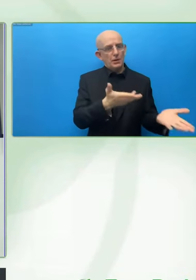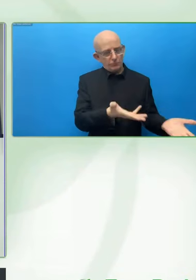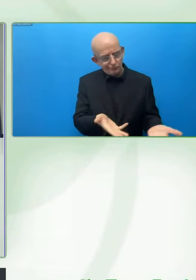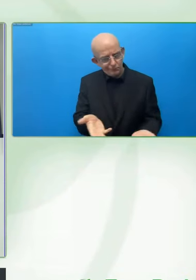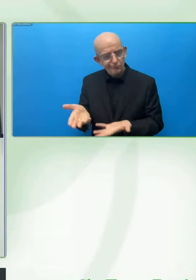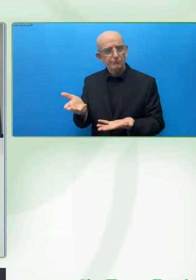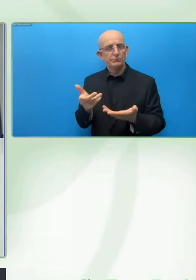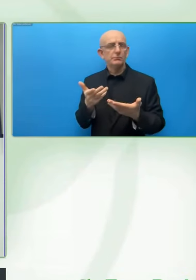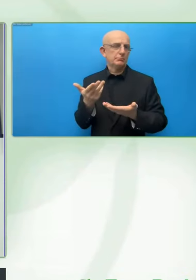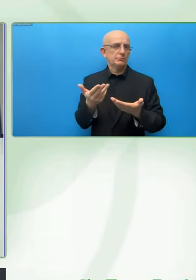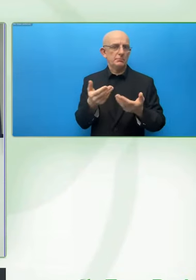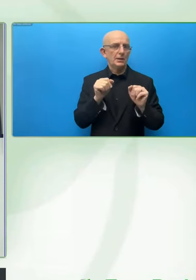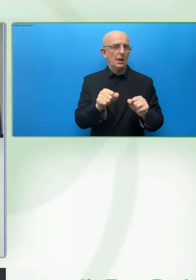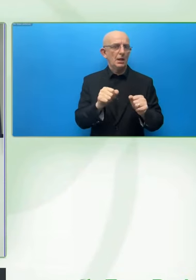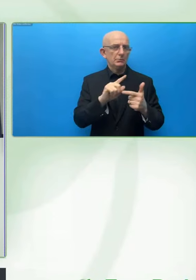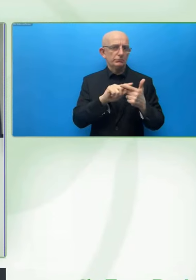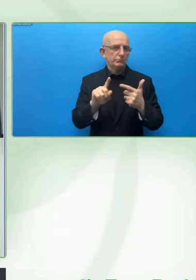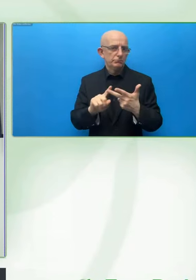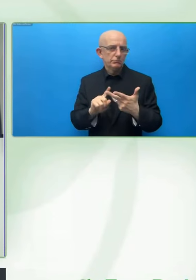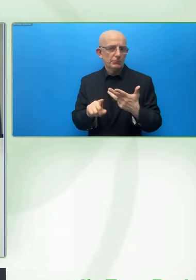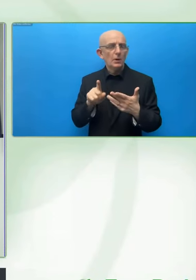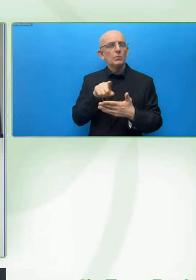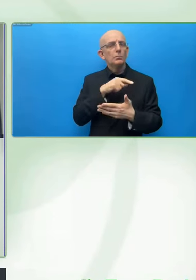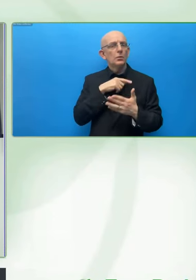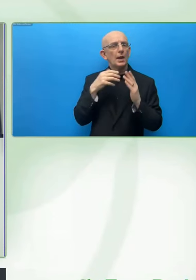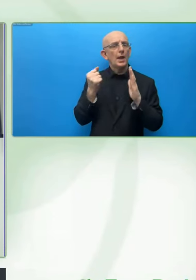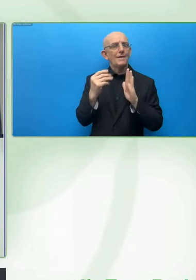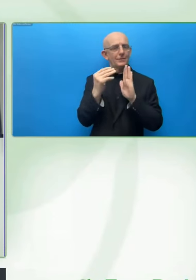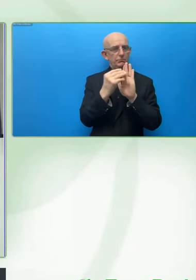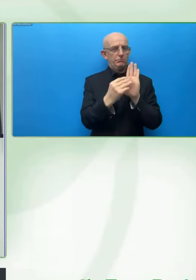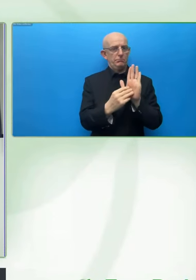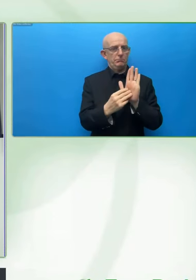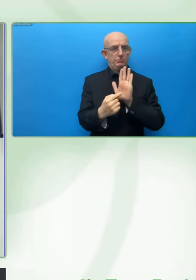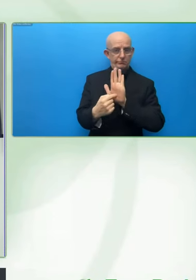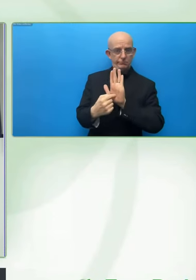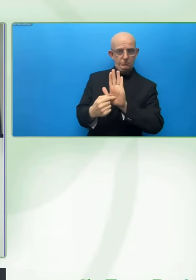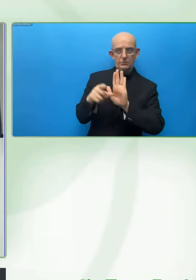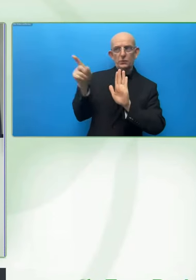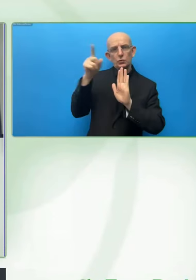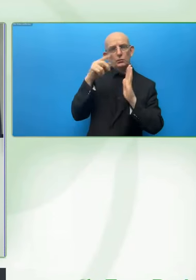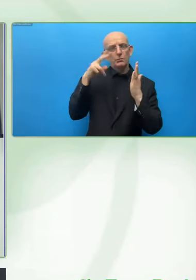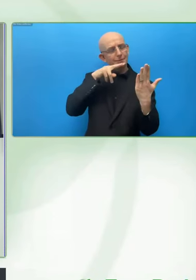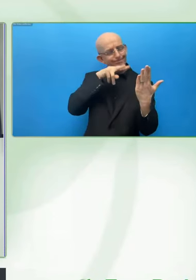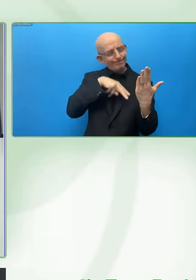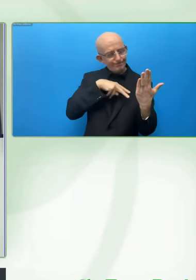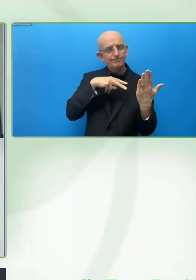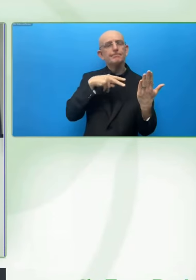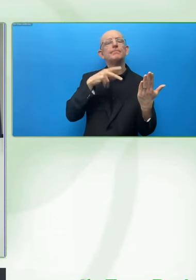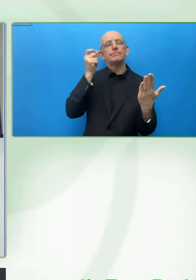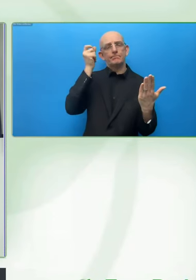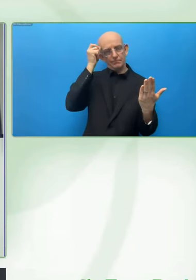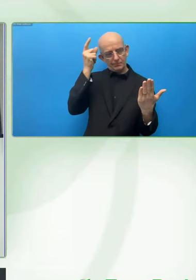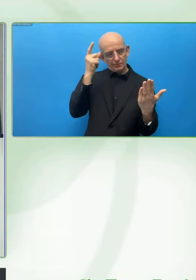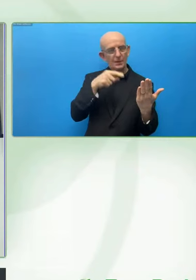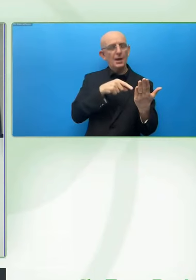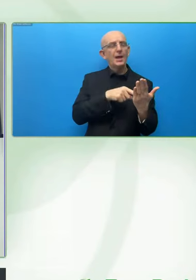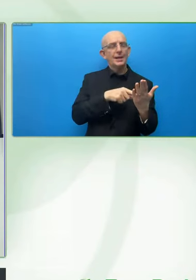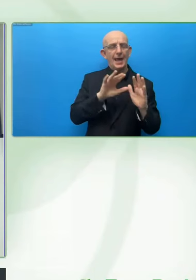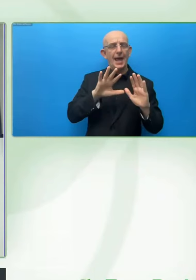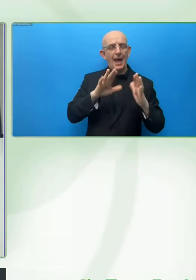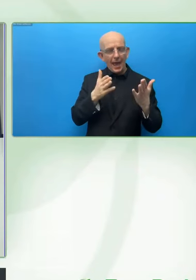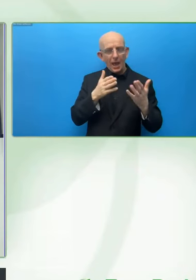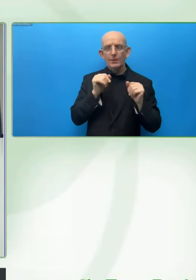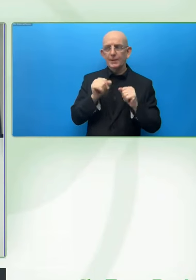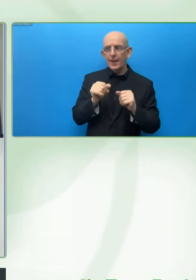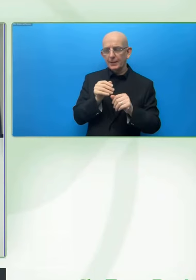and supporting the development, for example, of such a services. When it comes to the obligatory